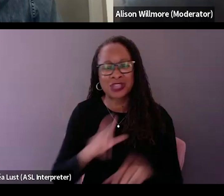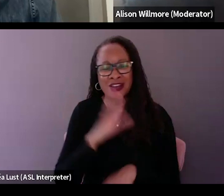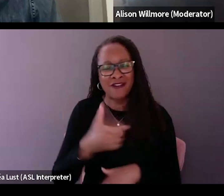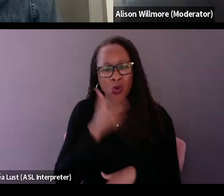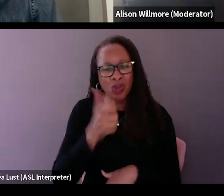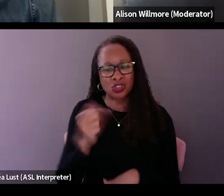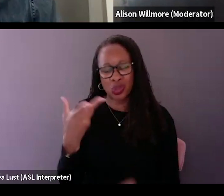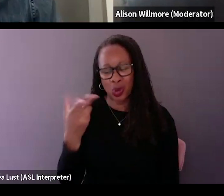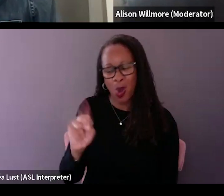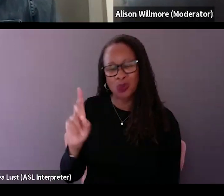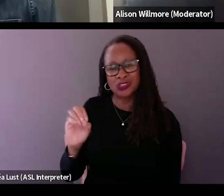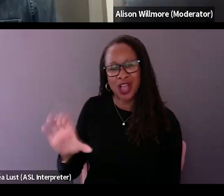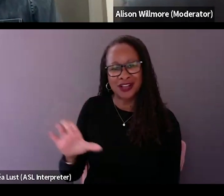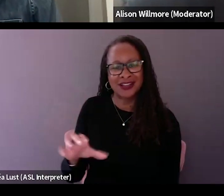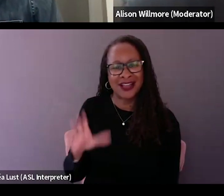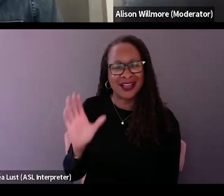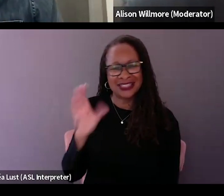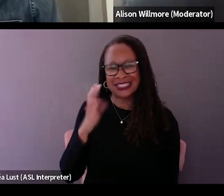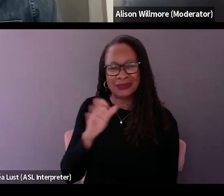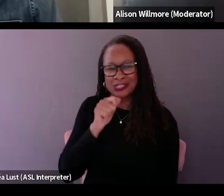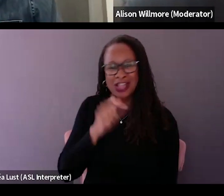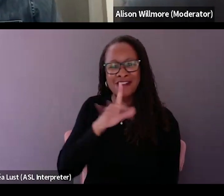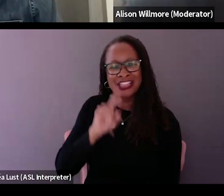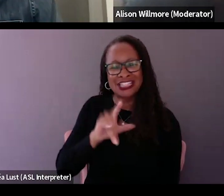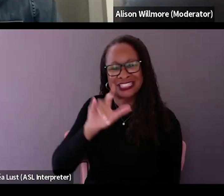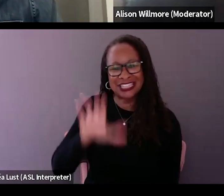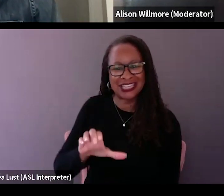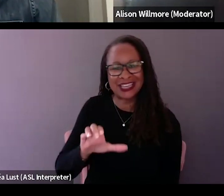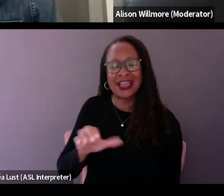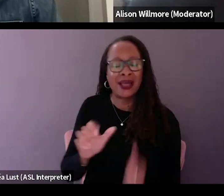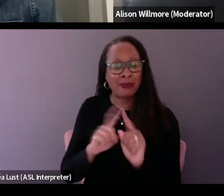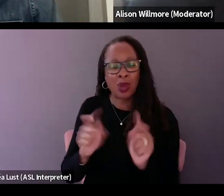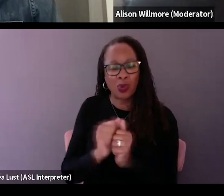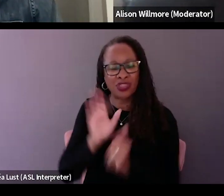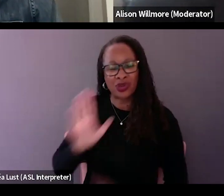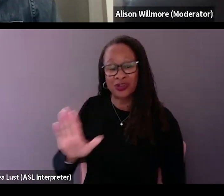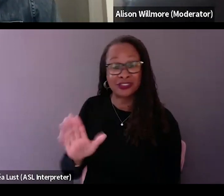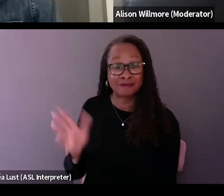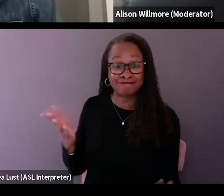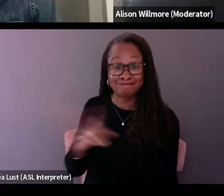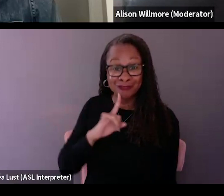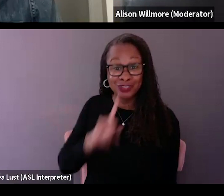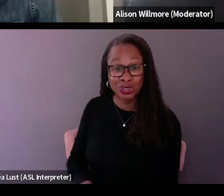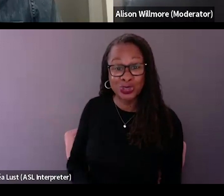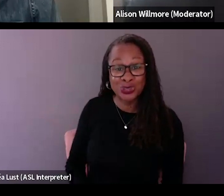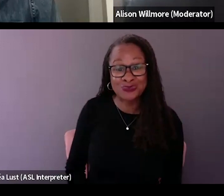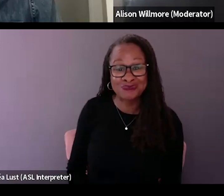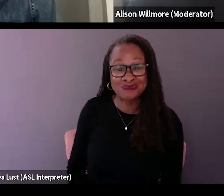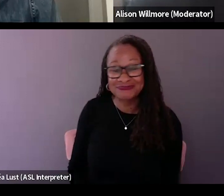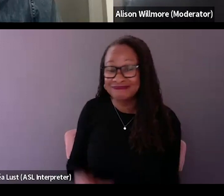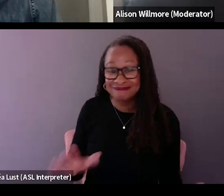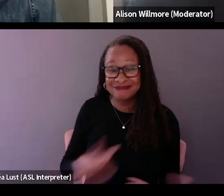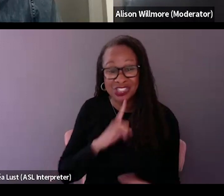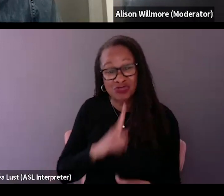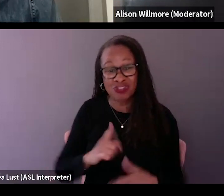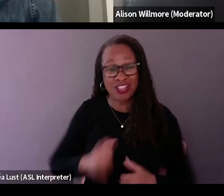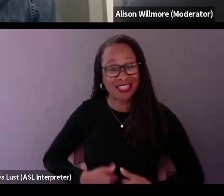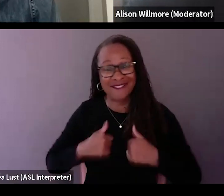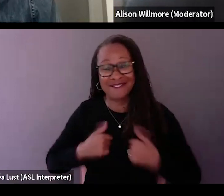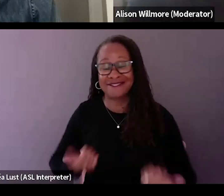unrealistic. But with her, that's true. I mean, that's genuine. She can't bring herself to watch